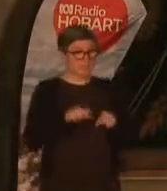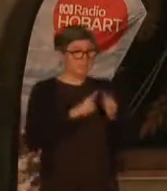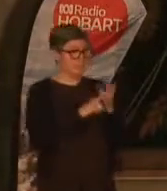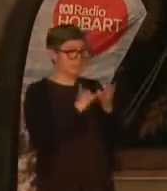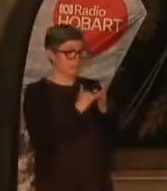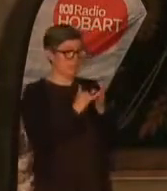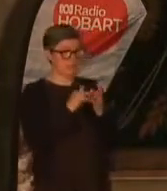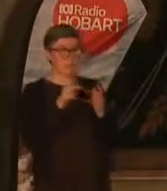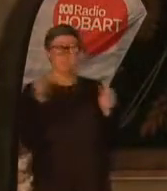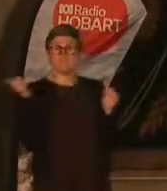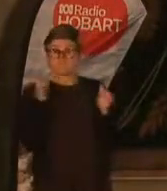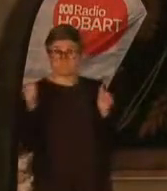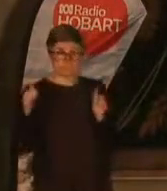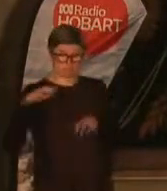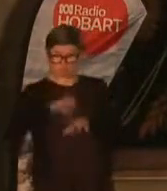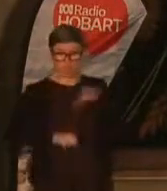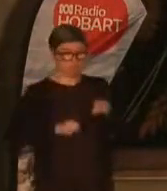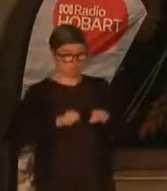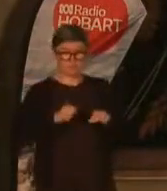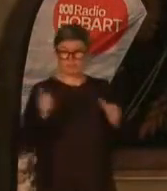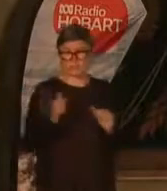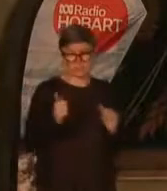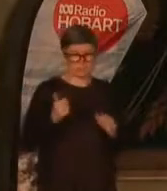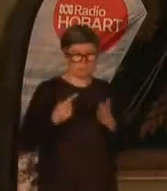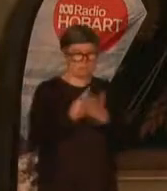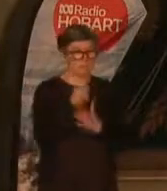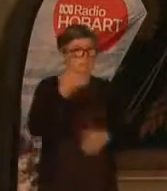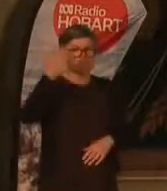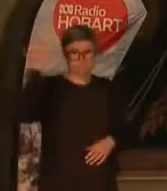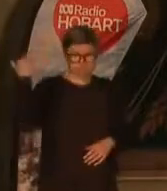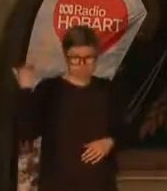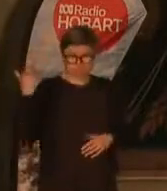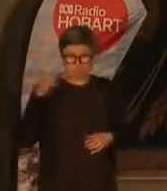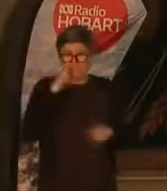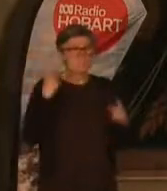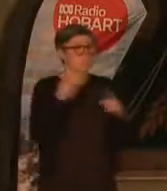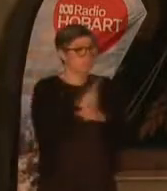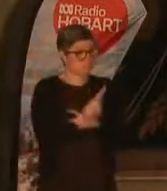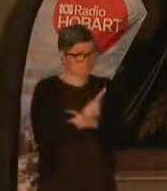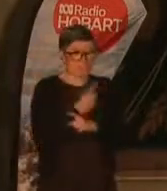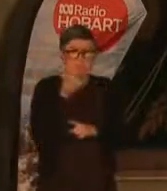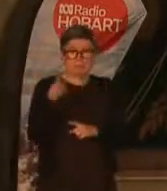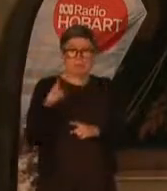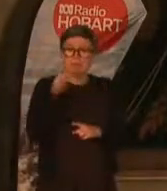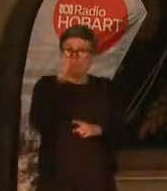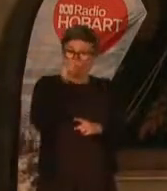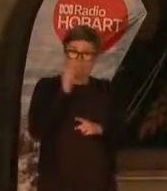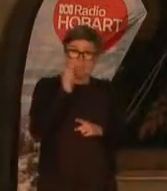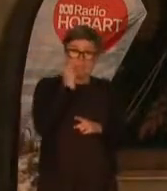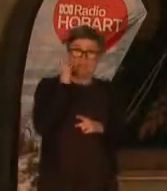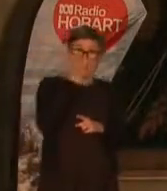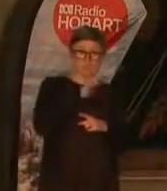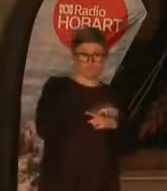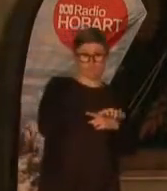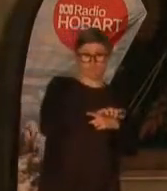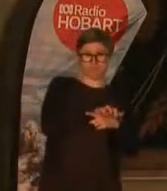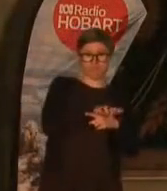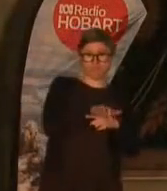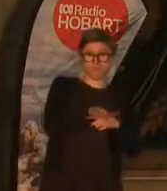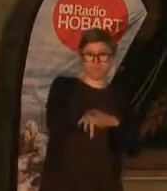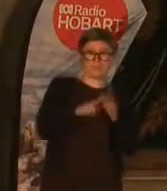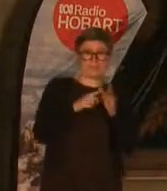a colonised society. That's the reality we live in. But we can indigenise, and that's what we do want to do